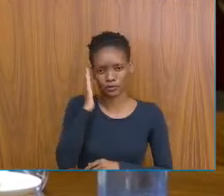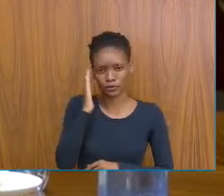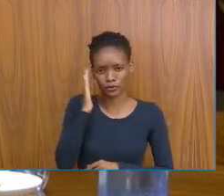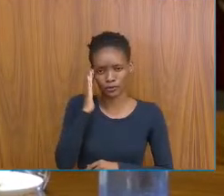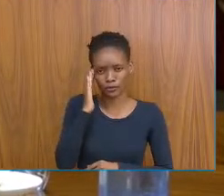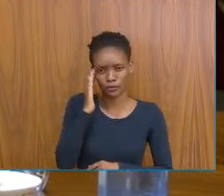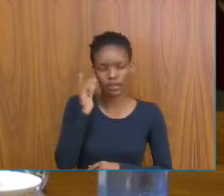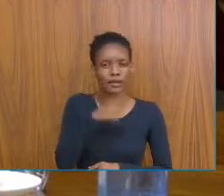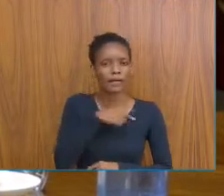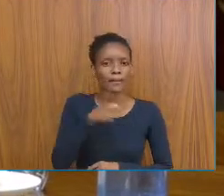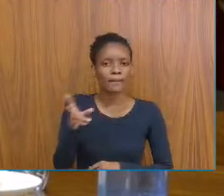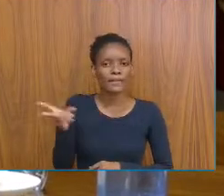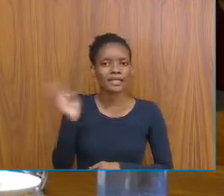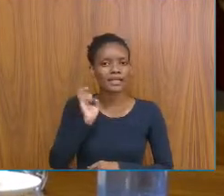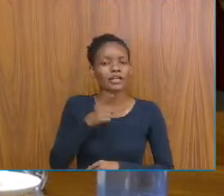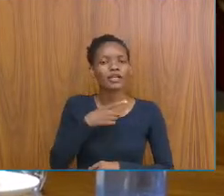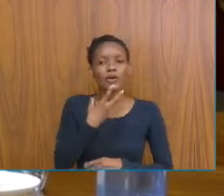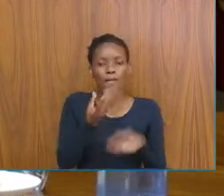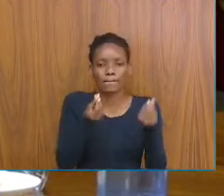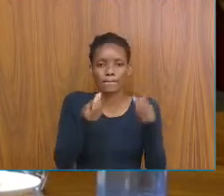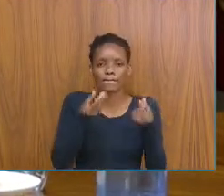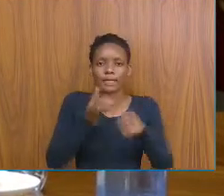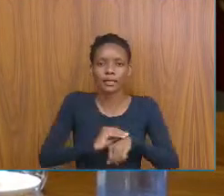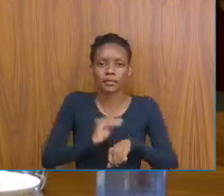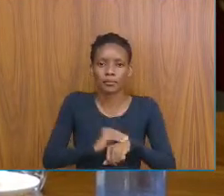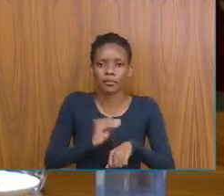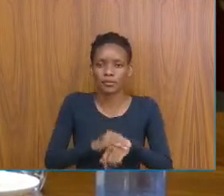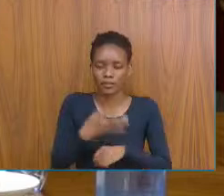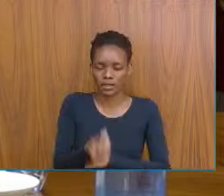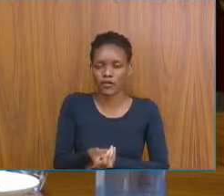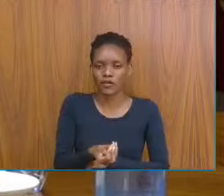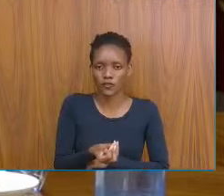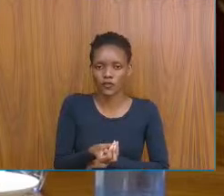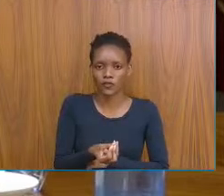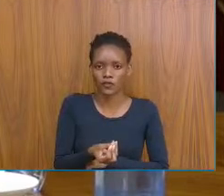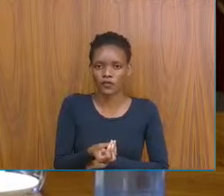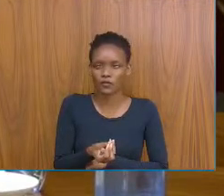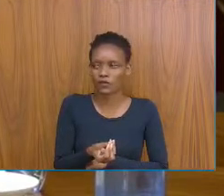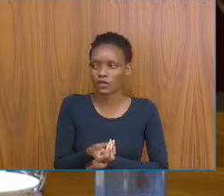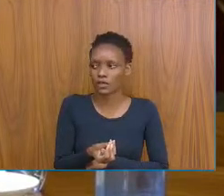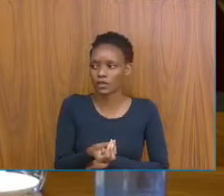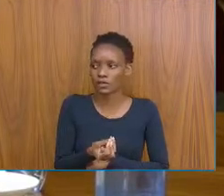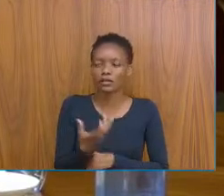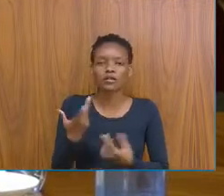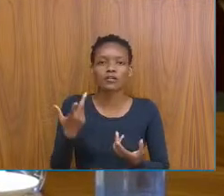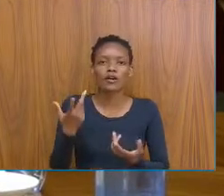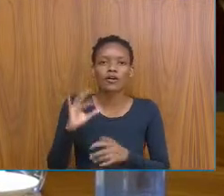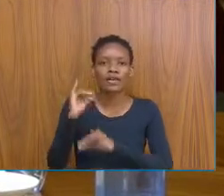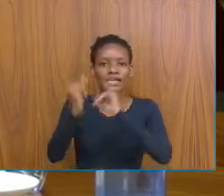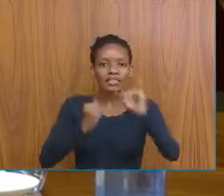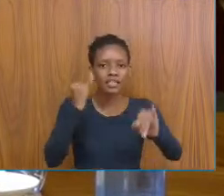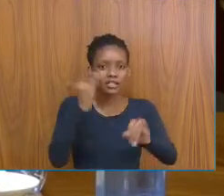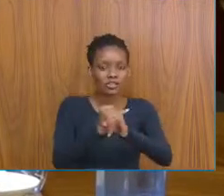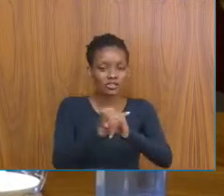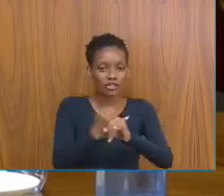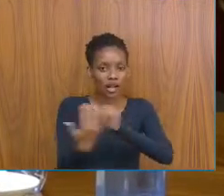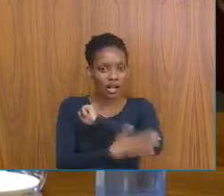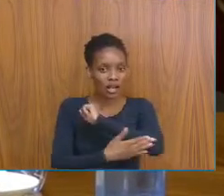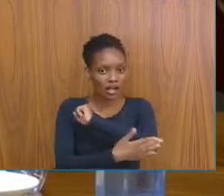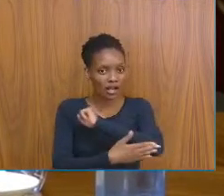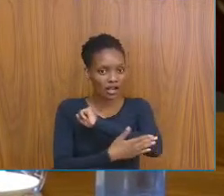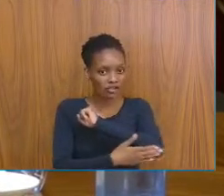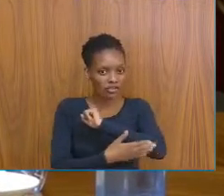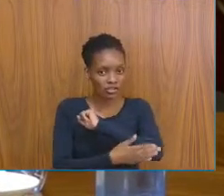that you've got a challenge, financial challenges, in terms of supplying a ballot material in international countries. Are you ready